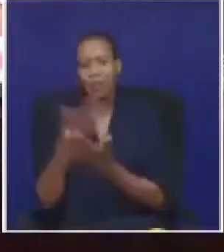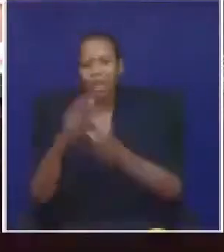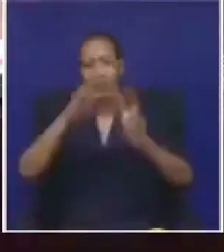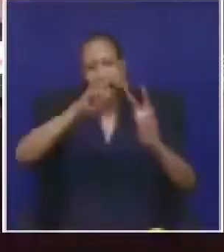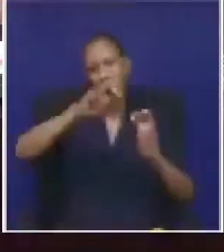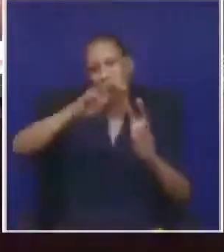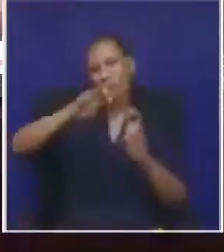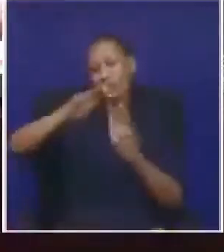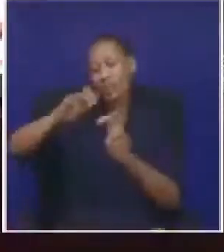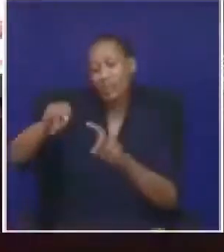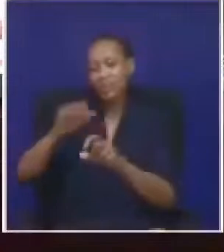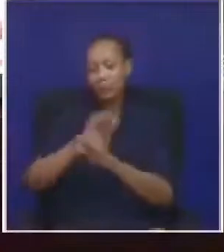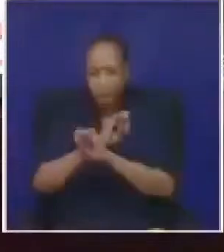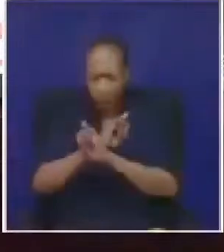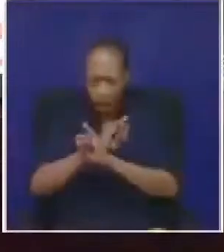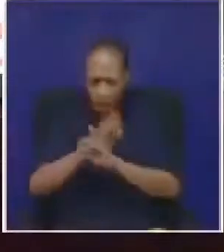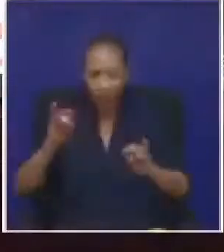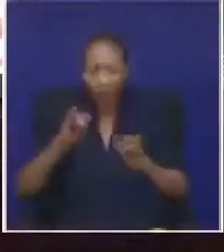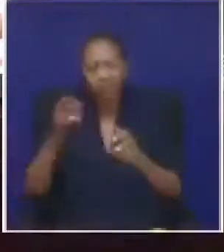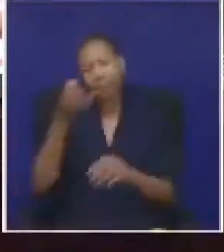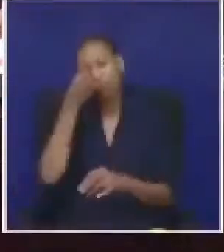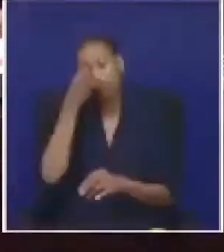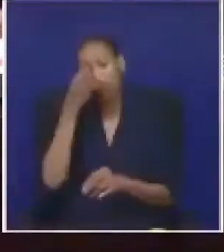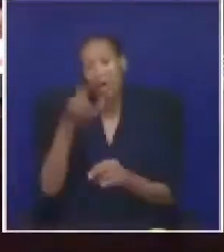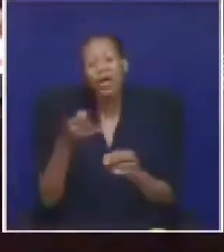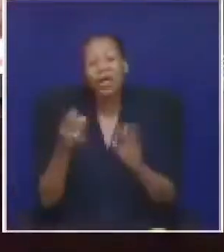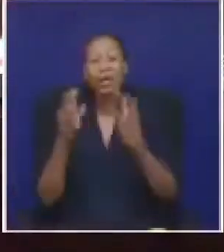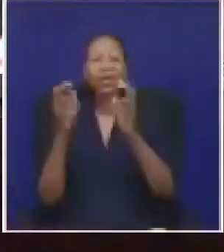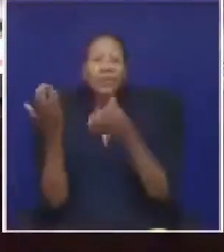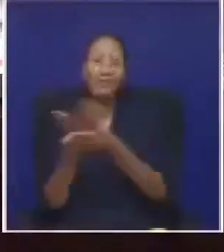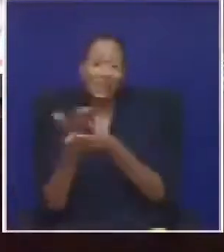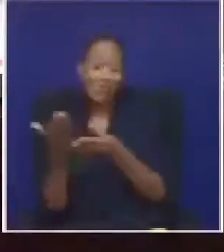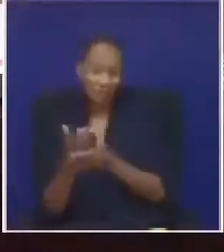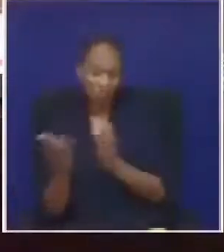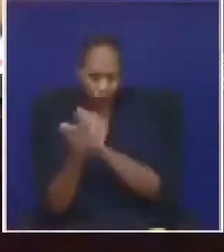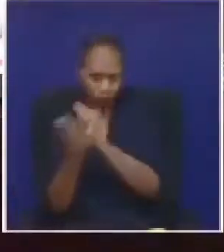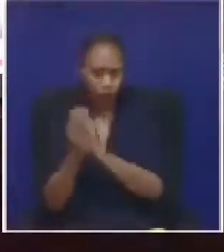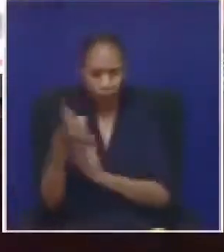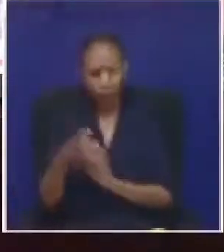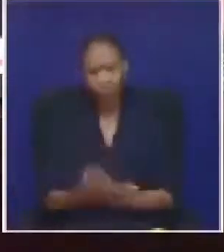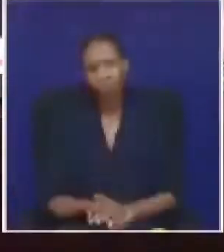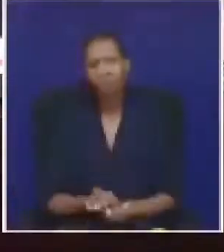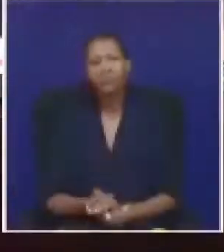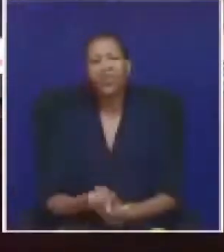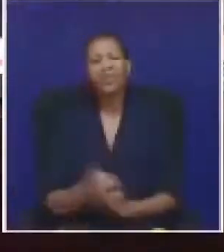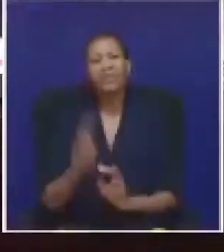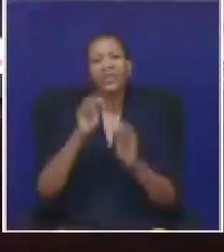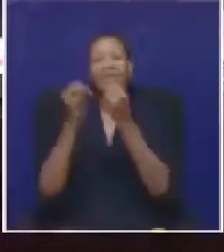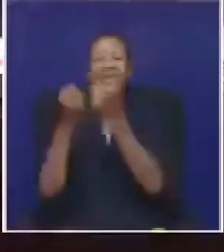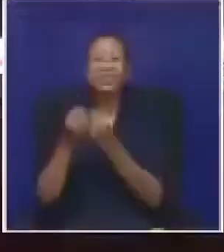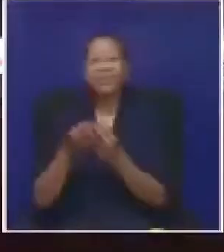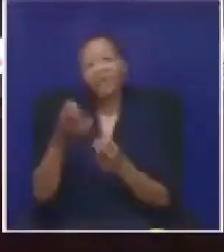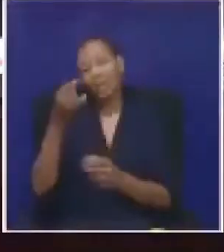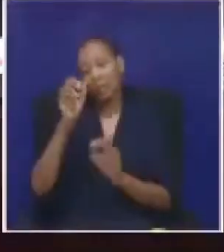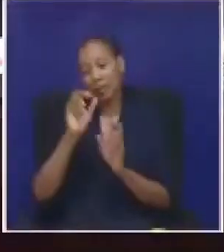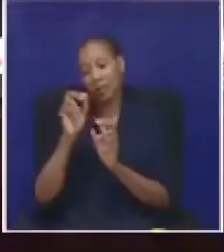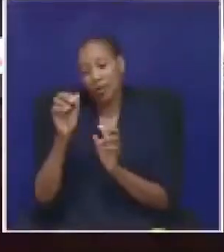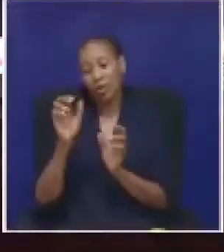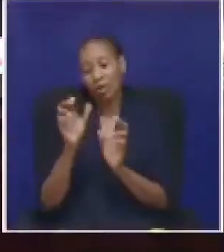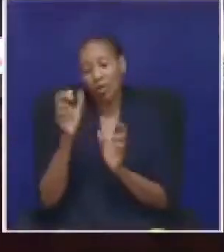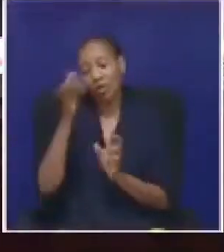investigating serious drug-related cases. The National Priority Crime Operational